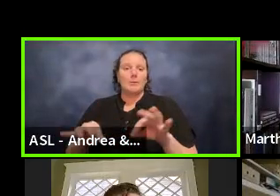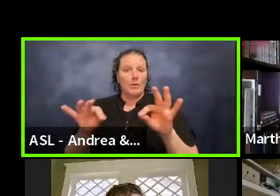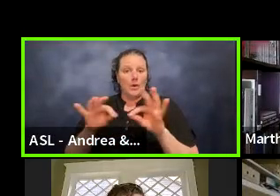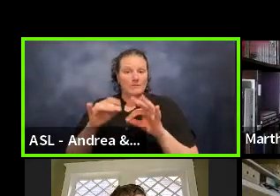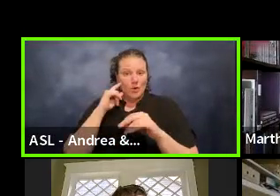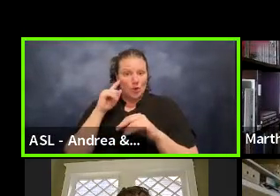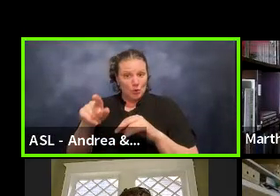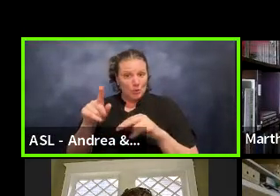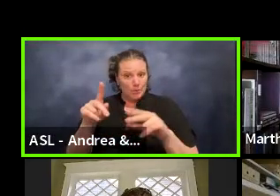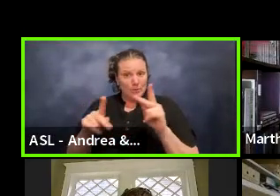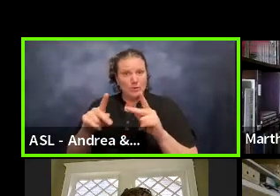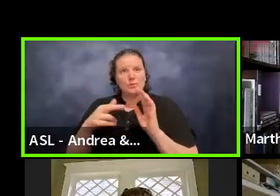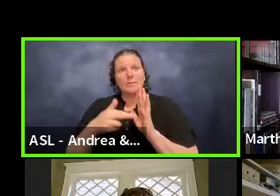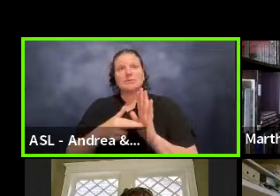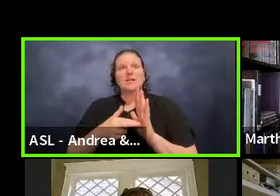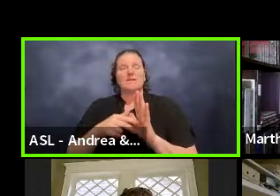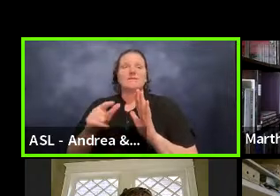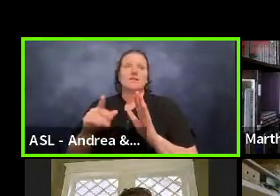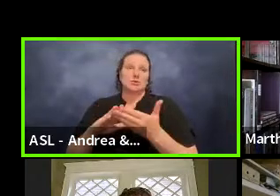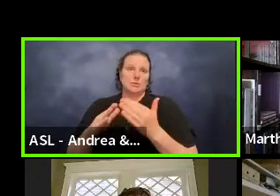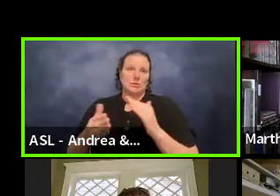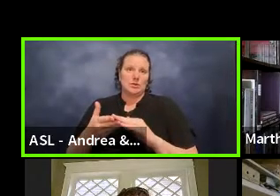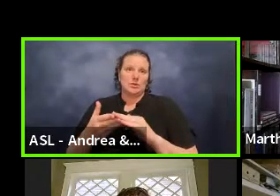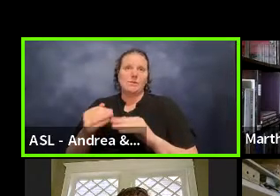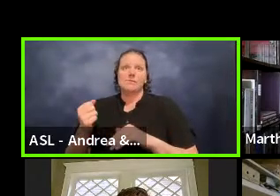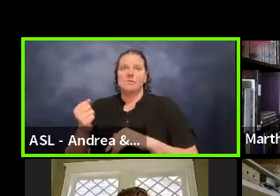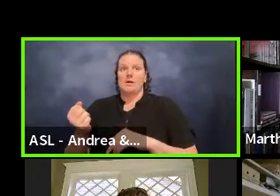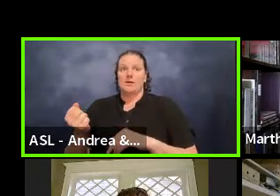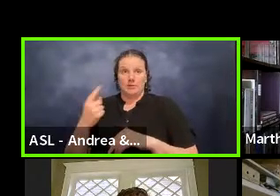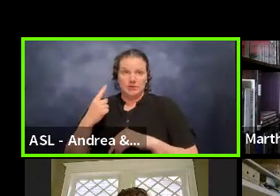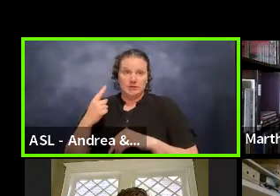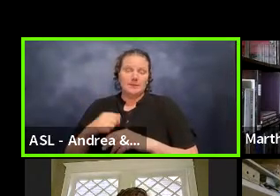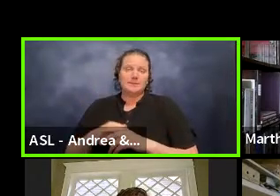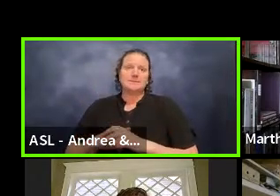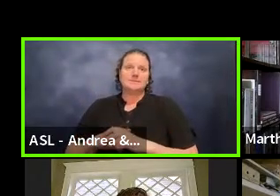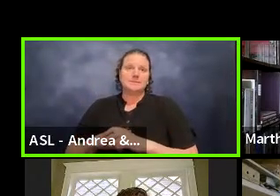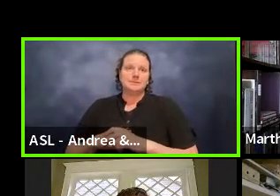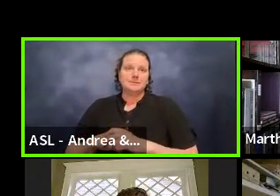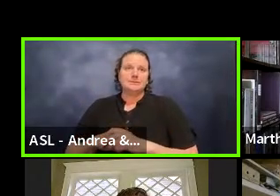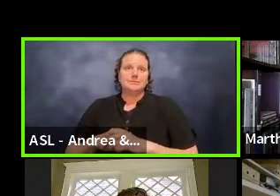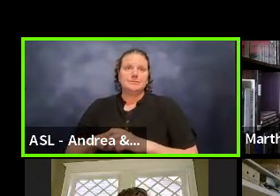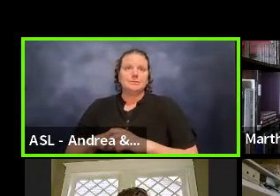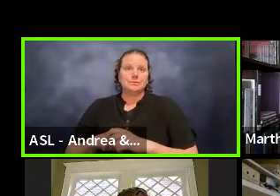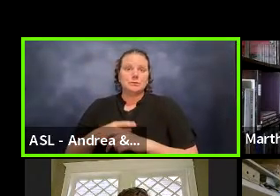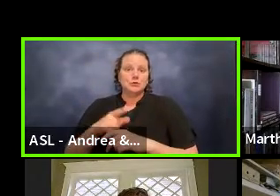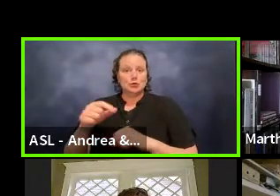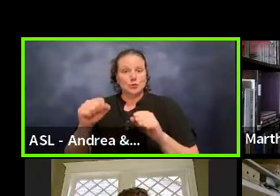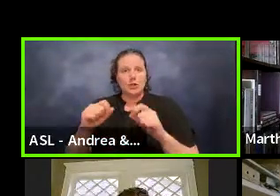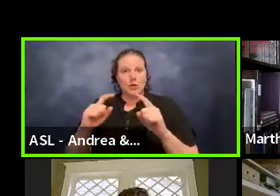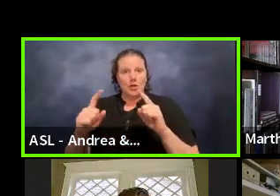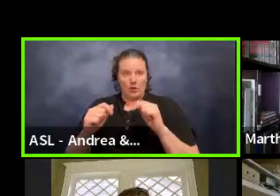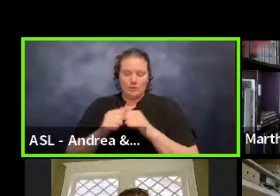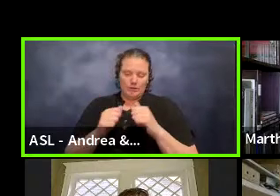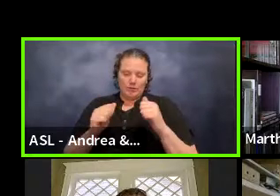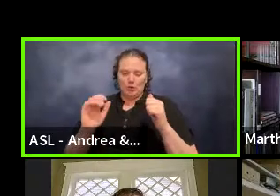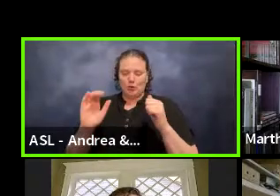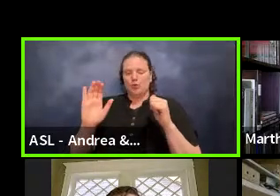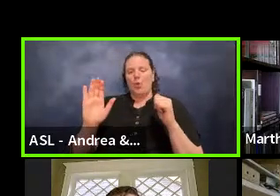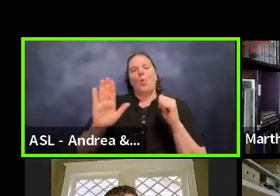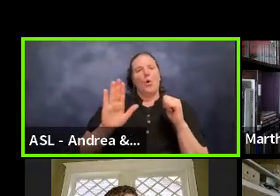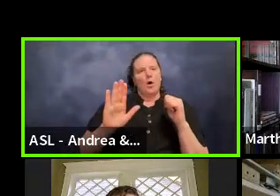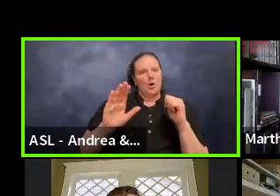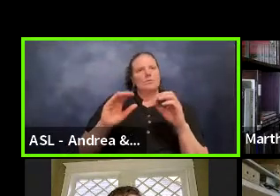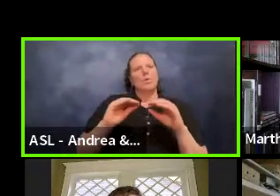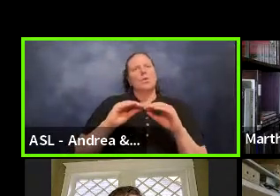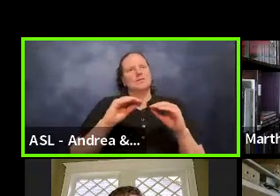as representatives of the community to understand. So you can talk to your organizations